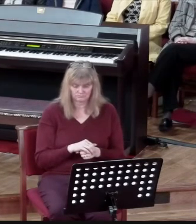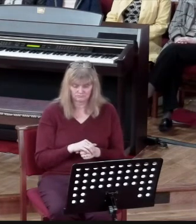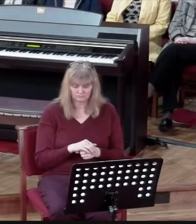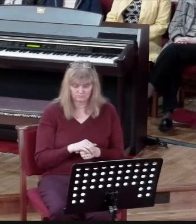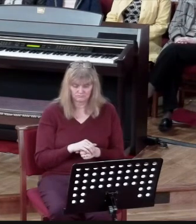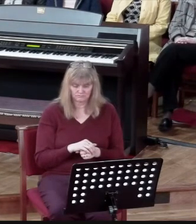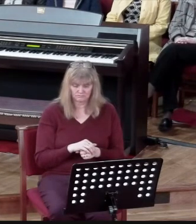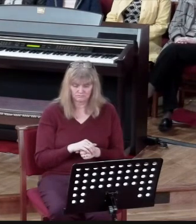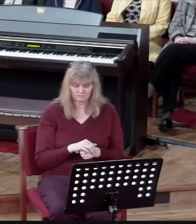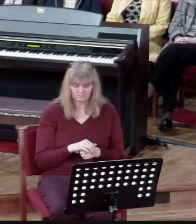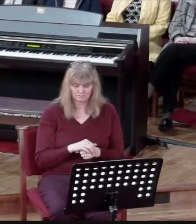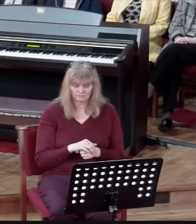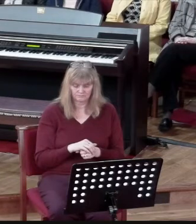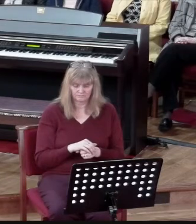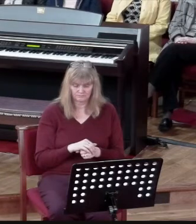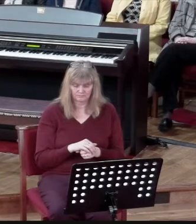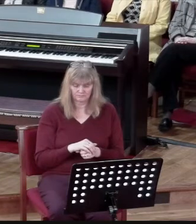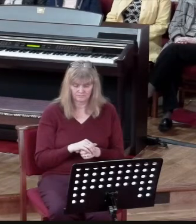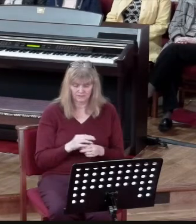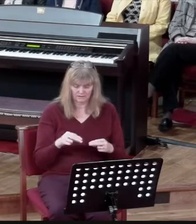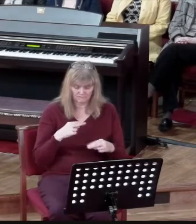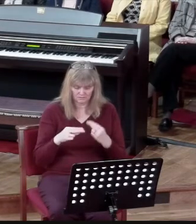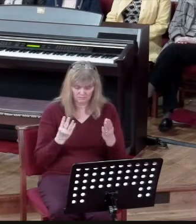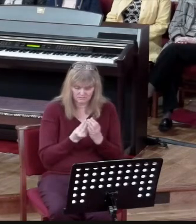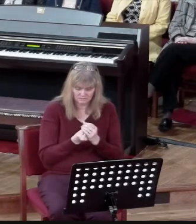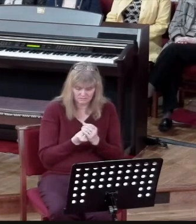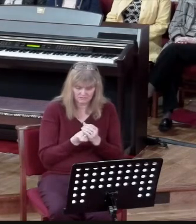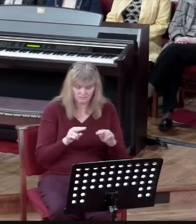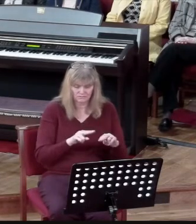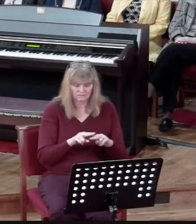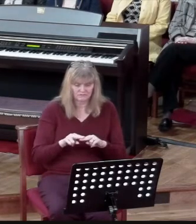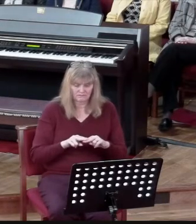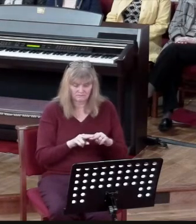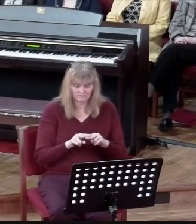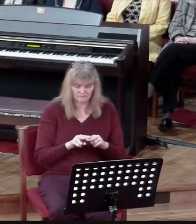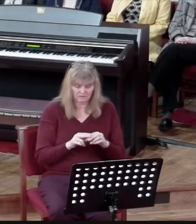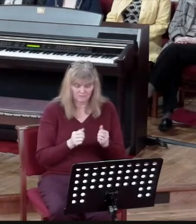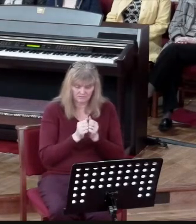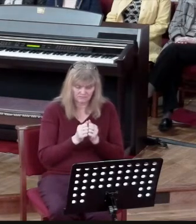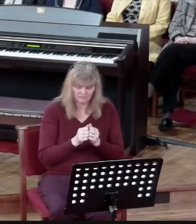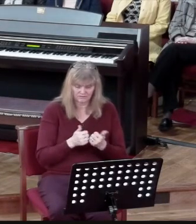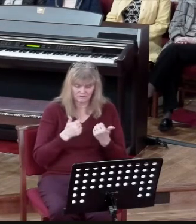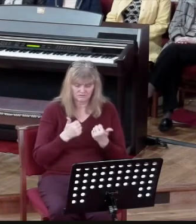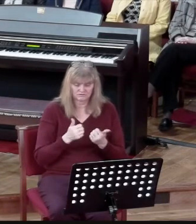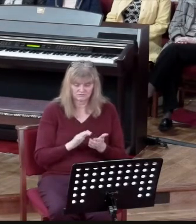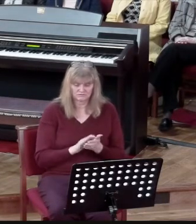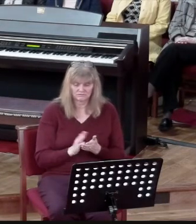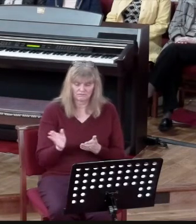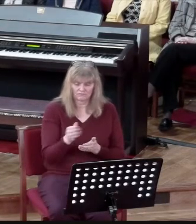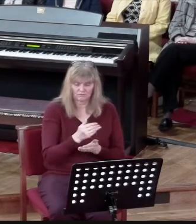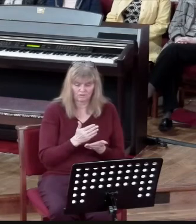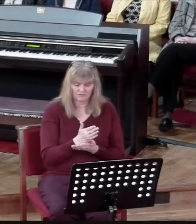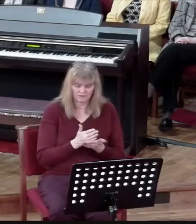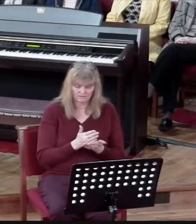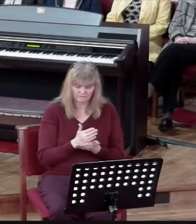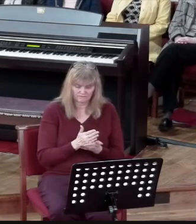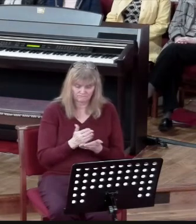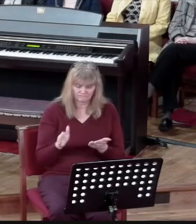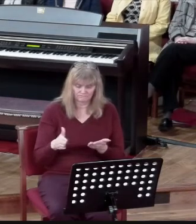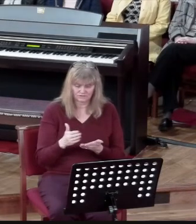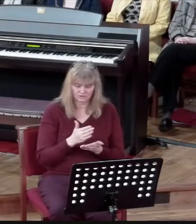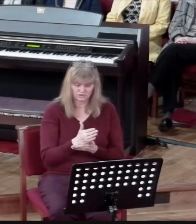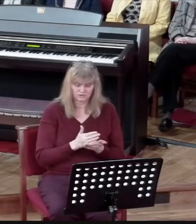invitation. And meals together are important. There's a bread and the fish, and there's more than enough for anyone. We've seen that even